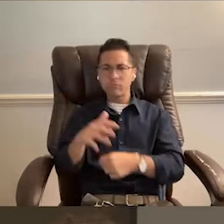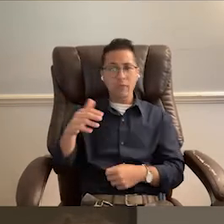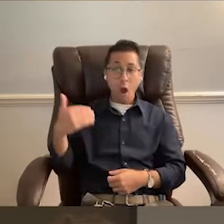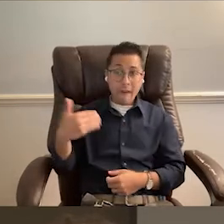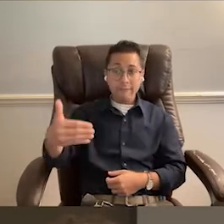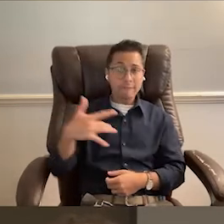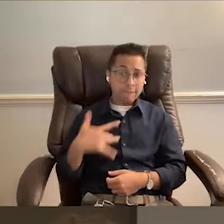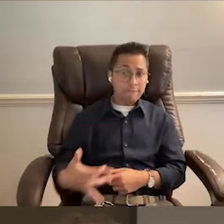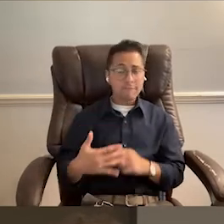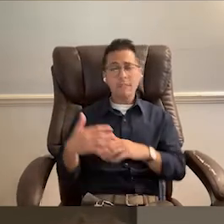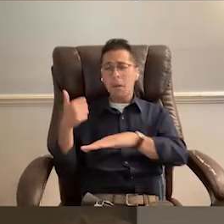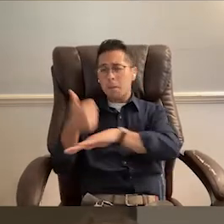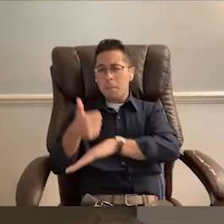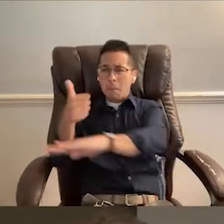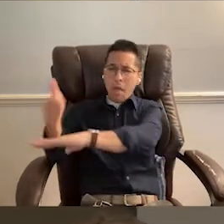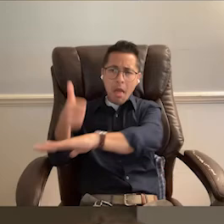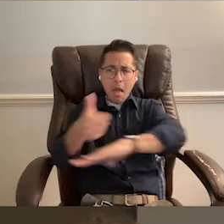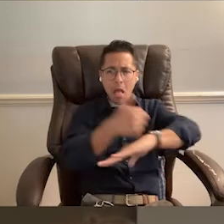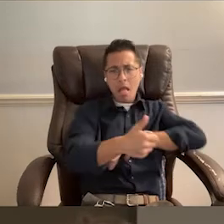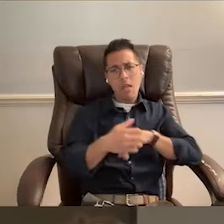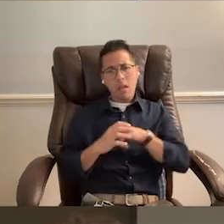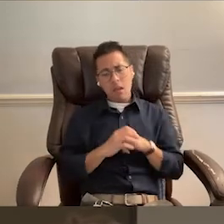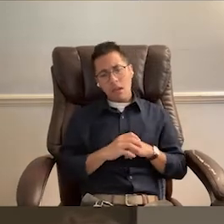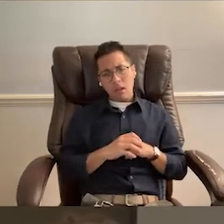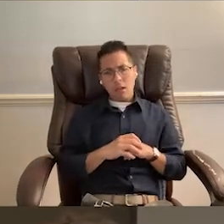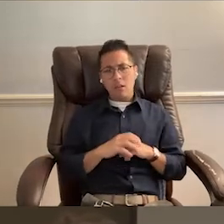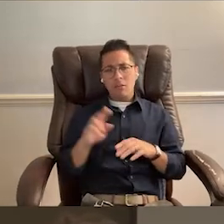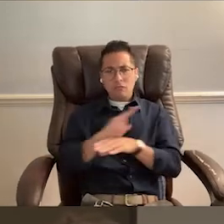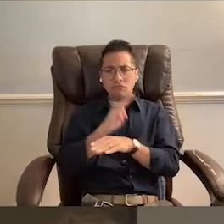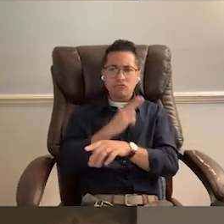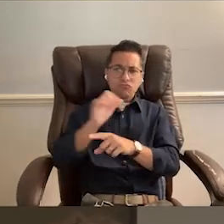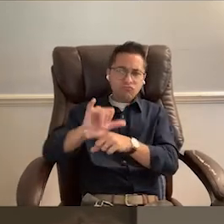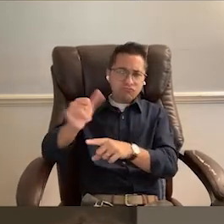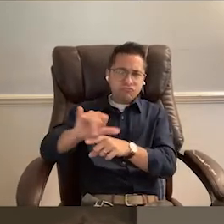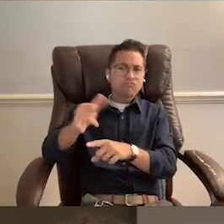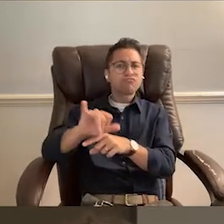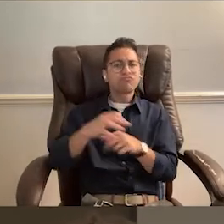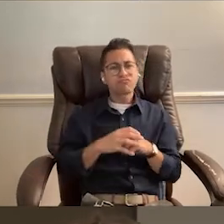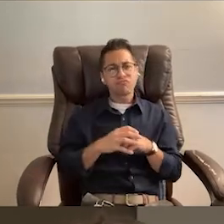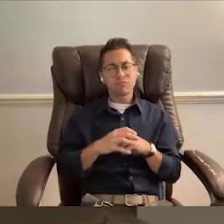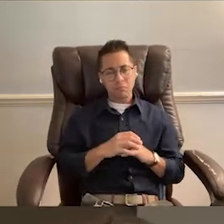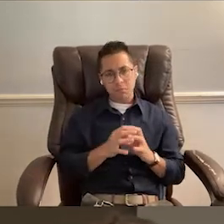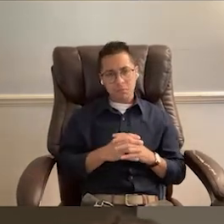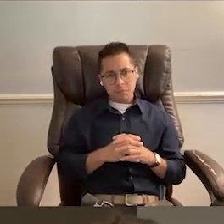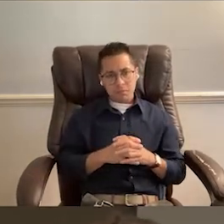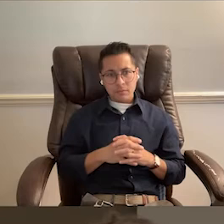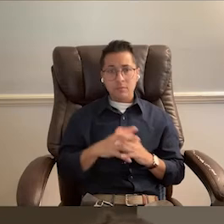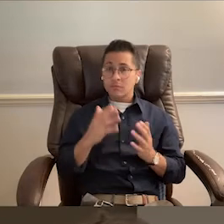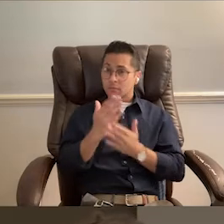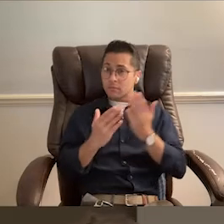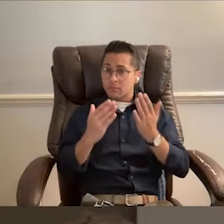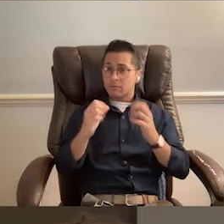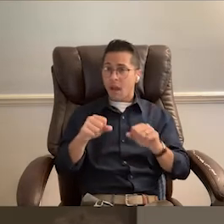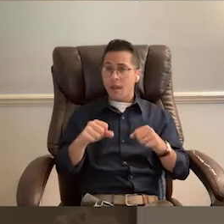Some signs and symptoms can be throwing repeated temper tantrums, blaming others for your mistakes, swearing or using obscene